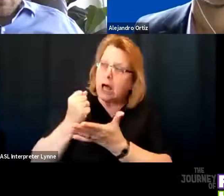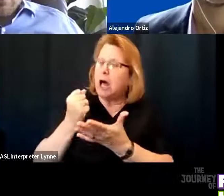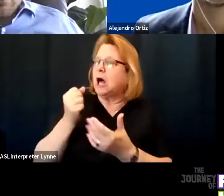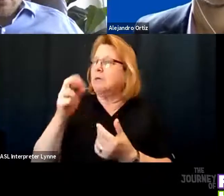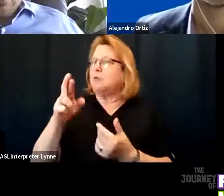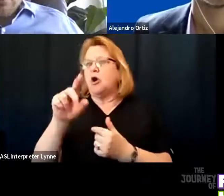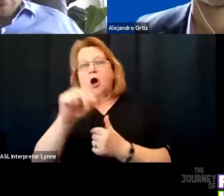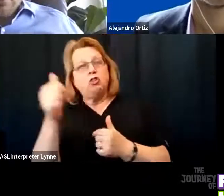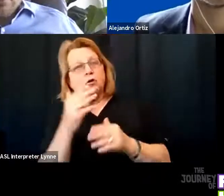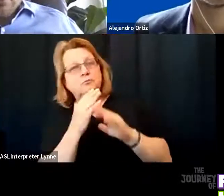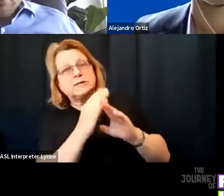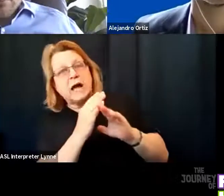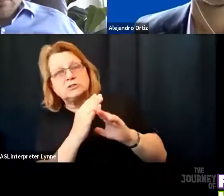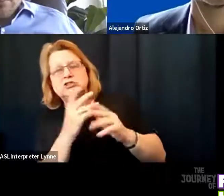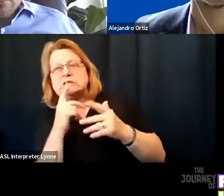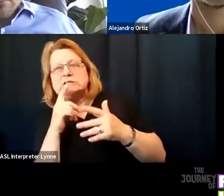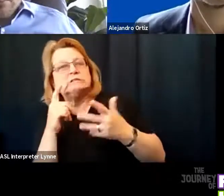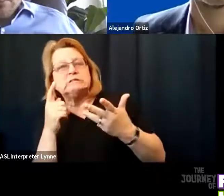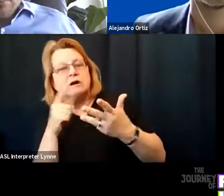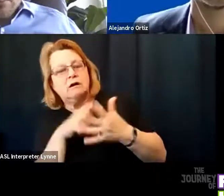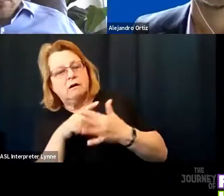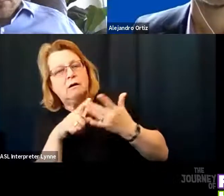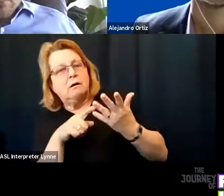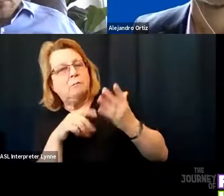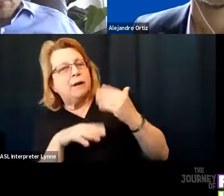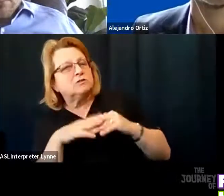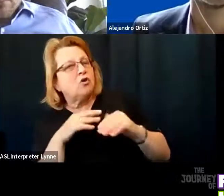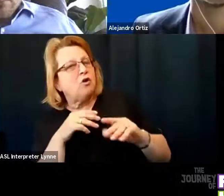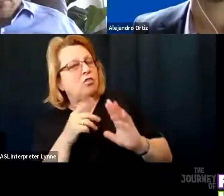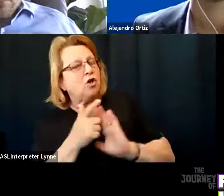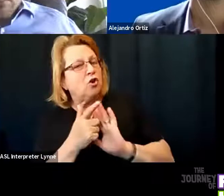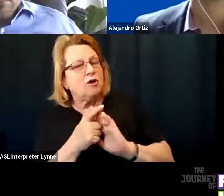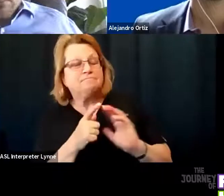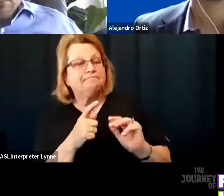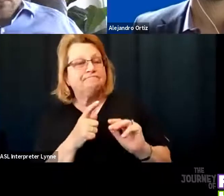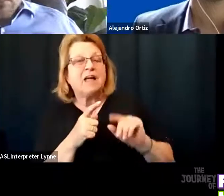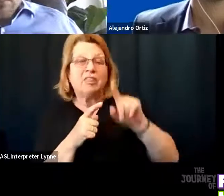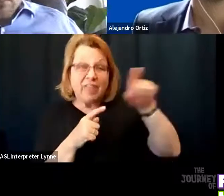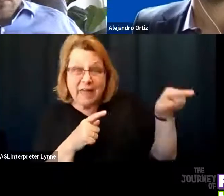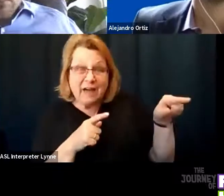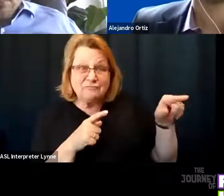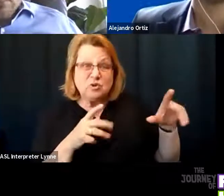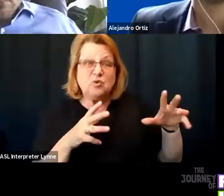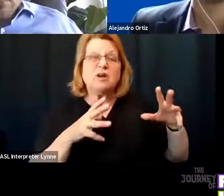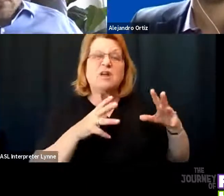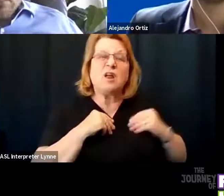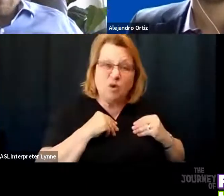any of the other protections that we're talking about. And so They just have to get over it and obey the